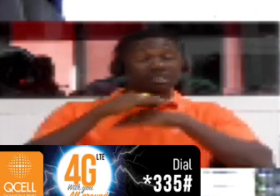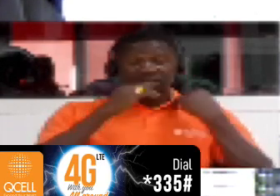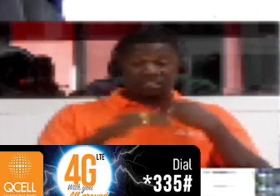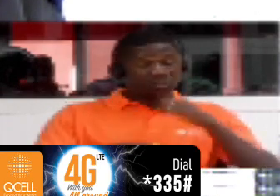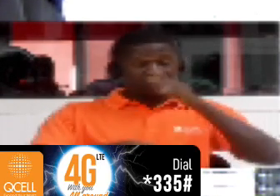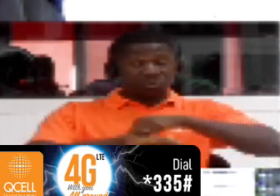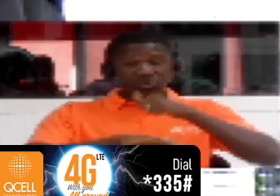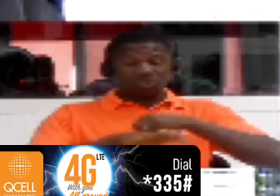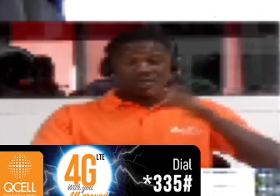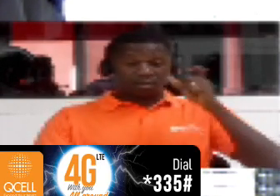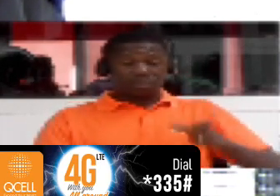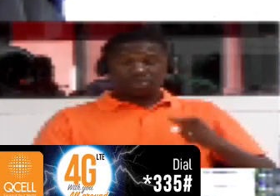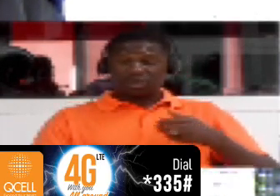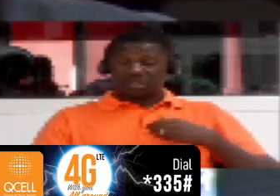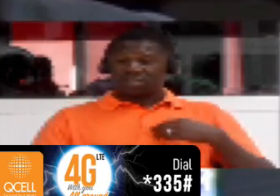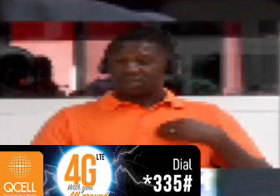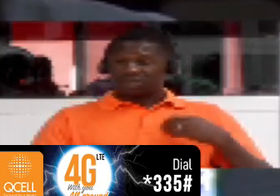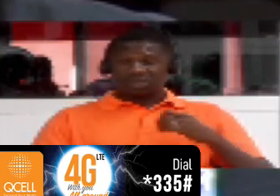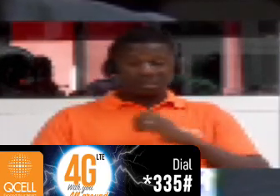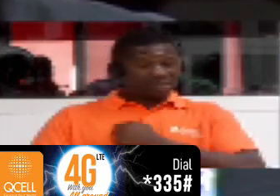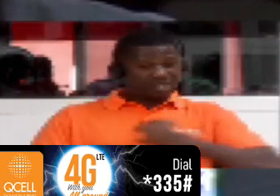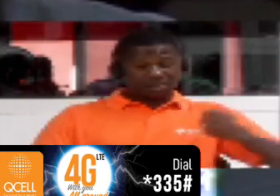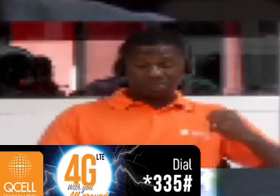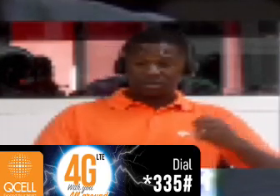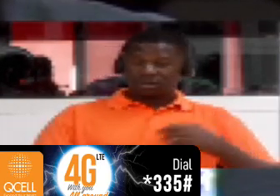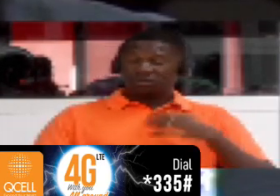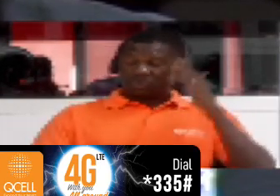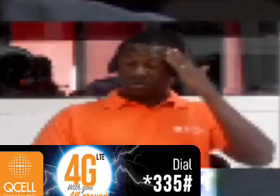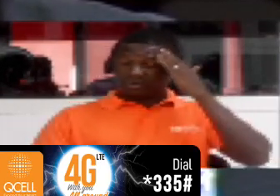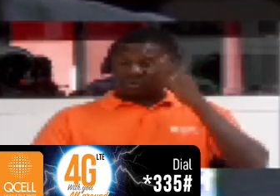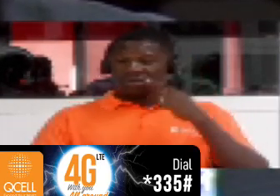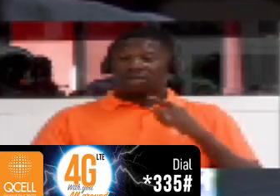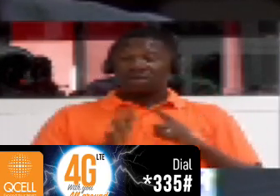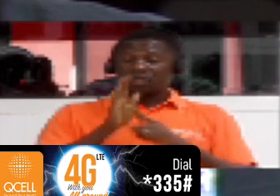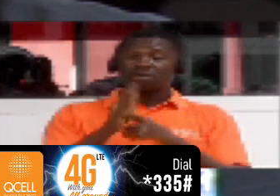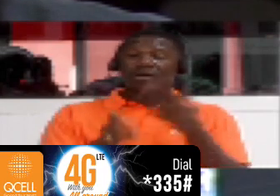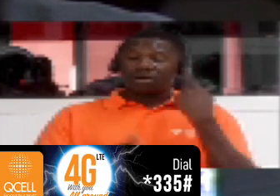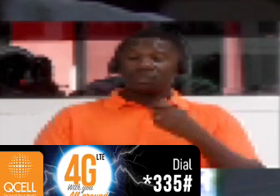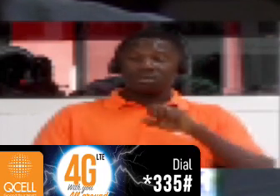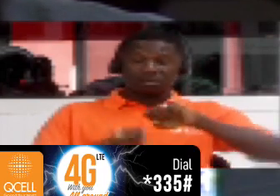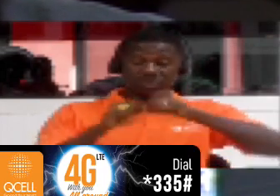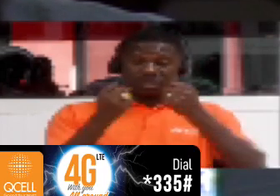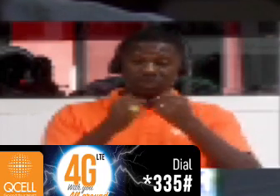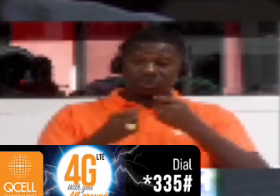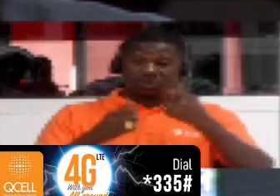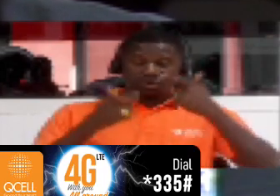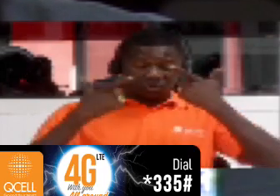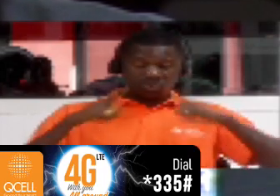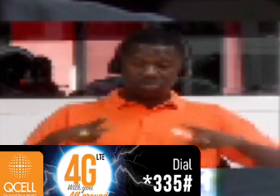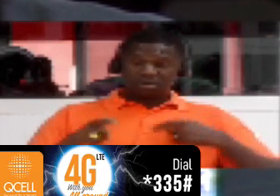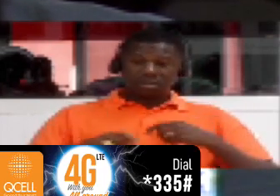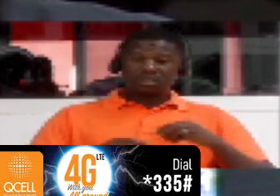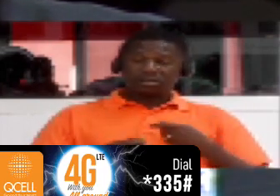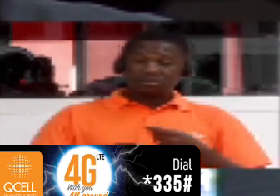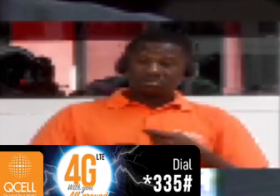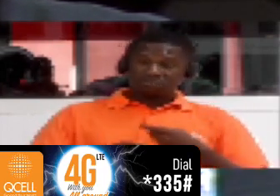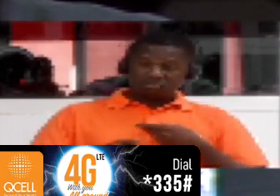criminals, basically. You've given examples of how they broke the law by trafficking cannabis and how you actually helped them to do so